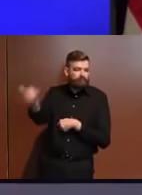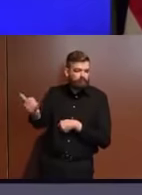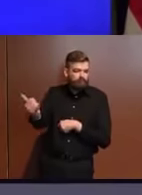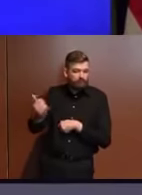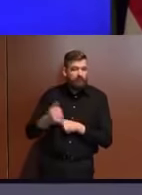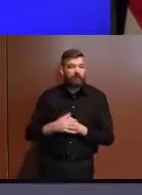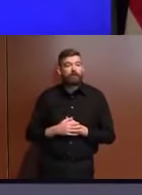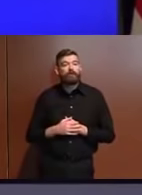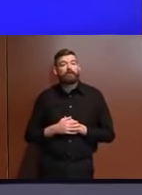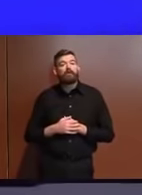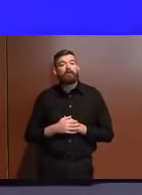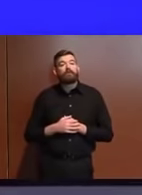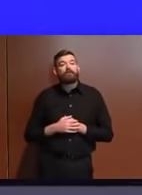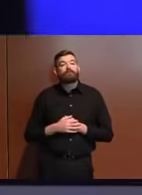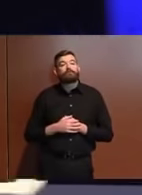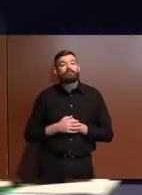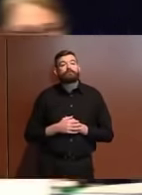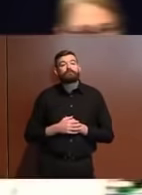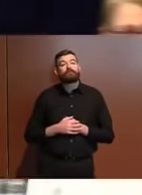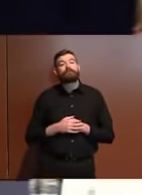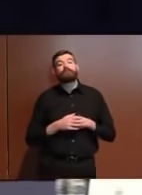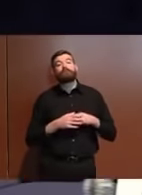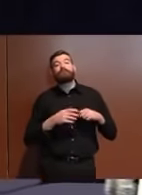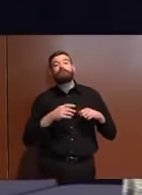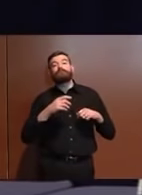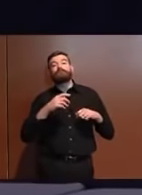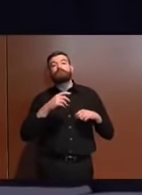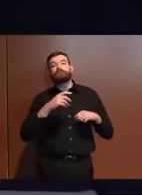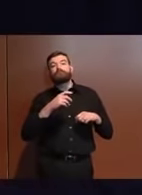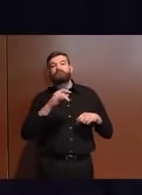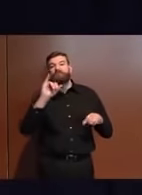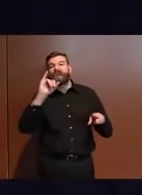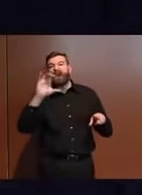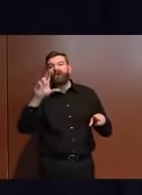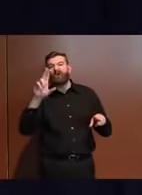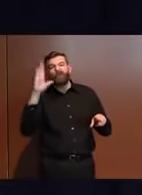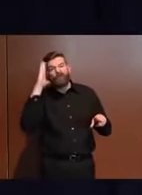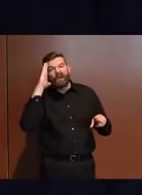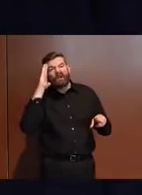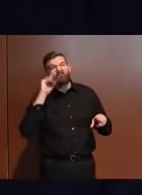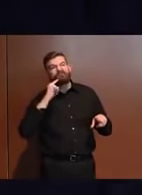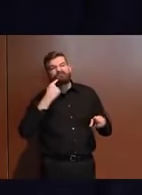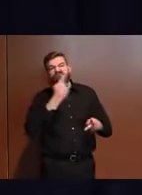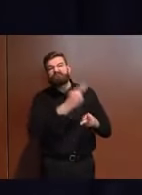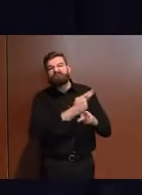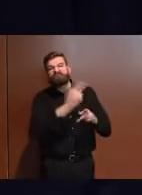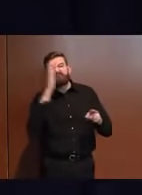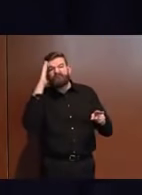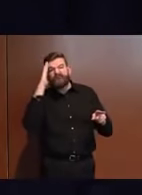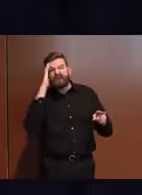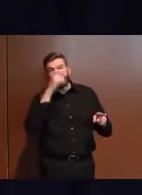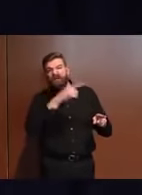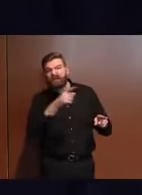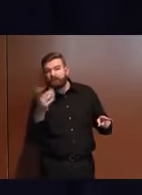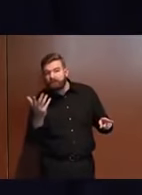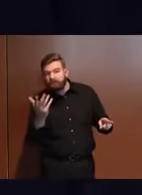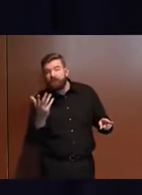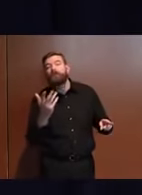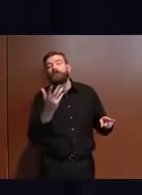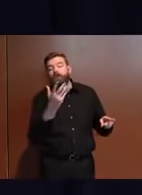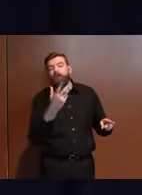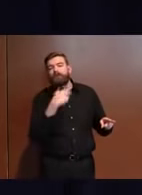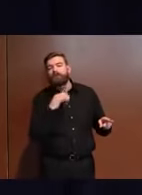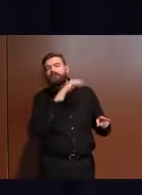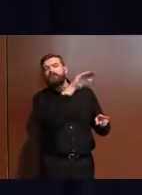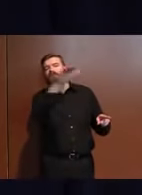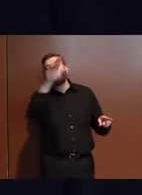We are asking all of our hospitals to look at their current capacity and try to increase it